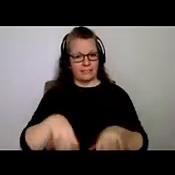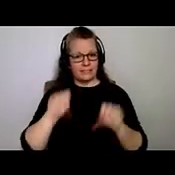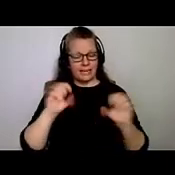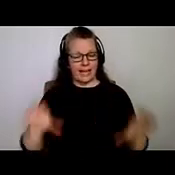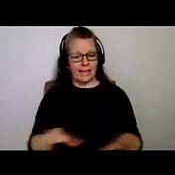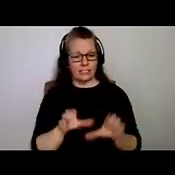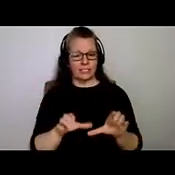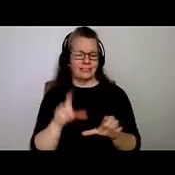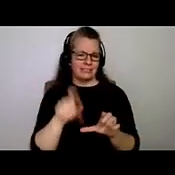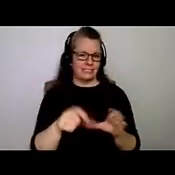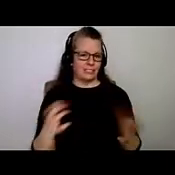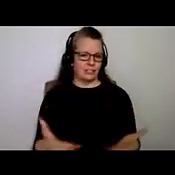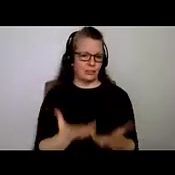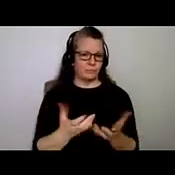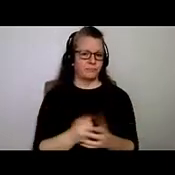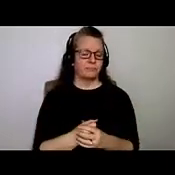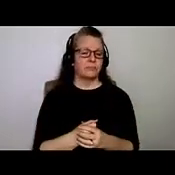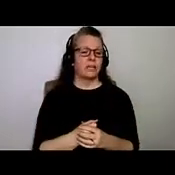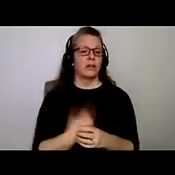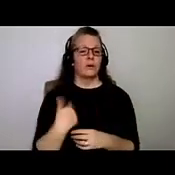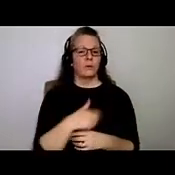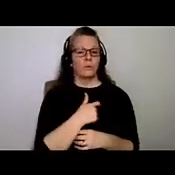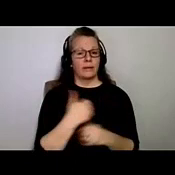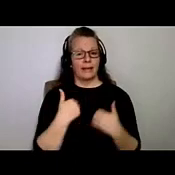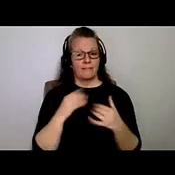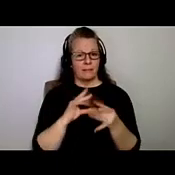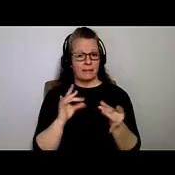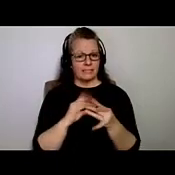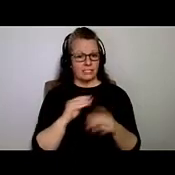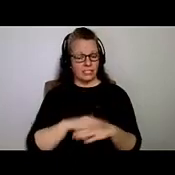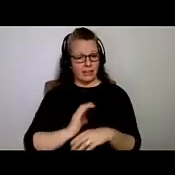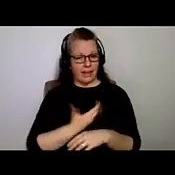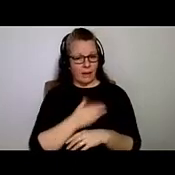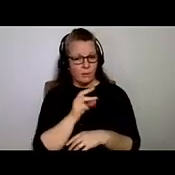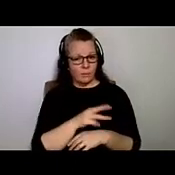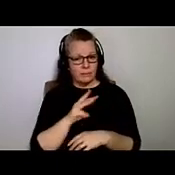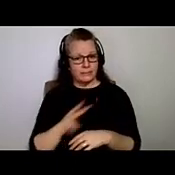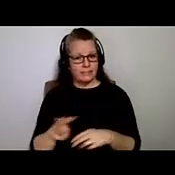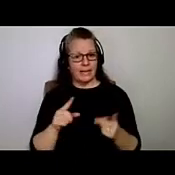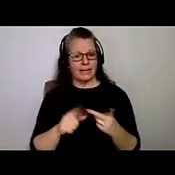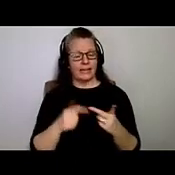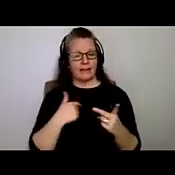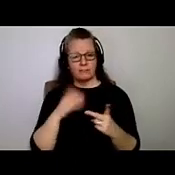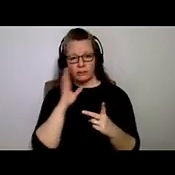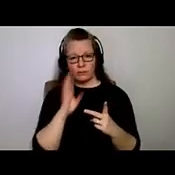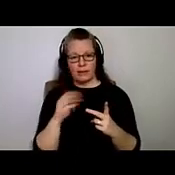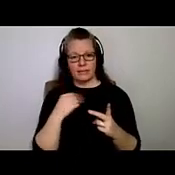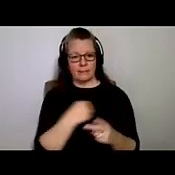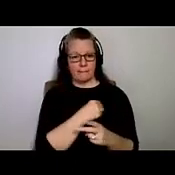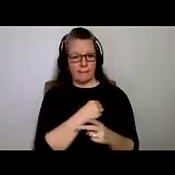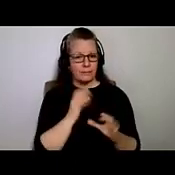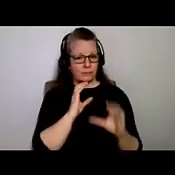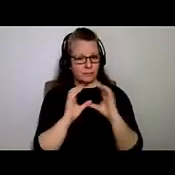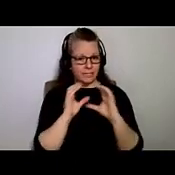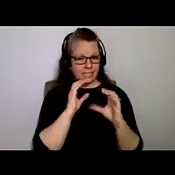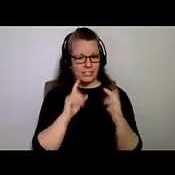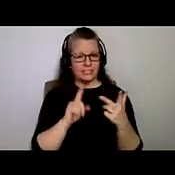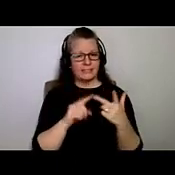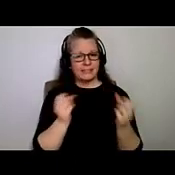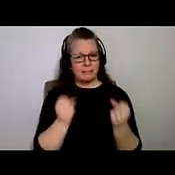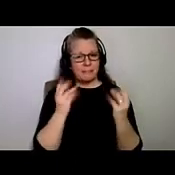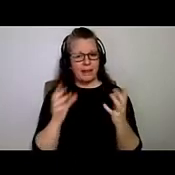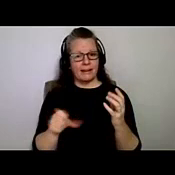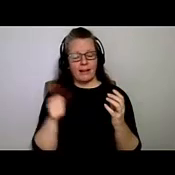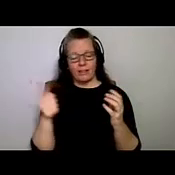do. So we have messaging up on our website. We have direct-to-member communications, and then we have many other awareness